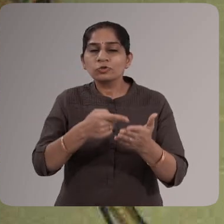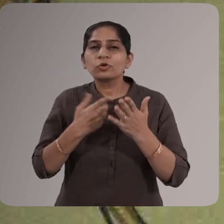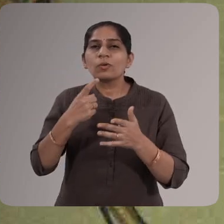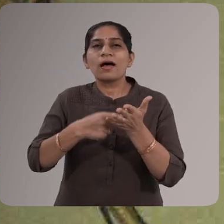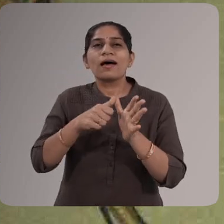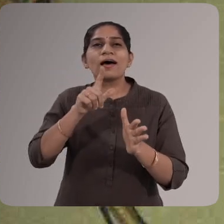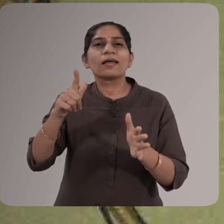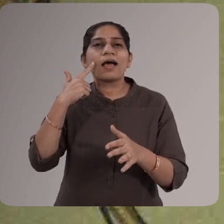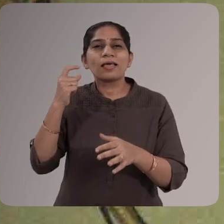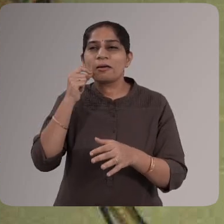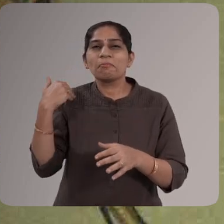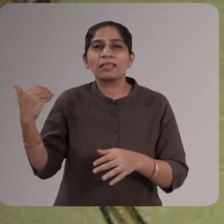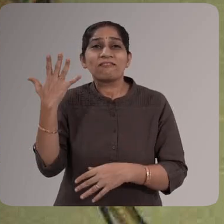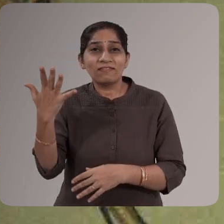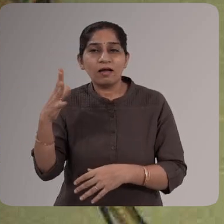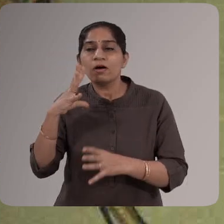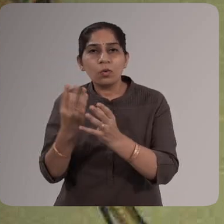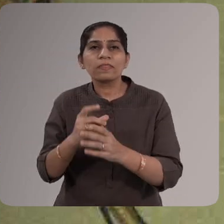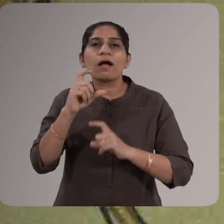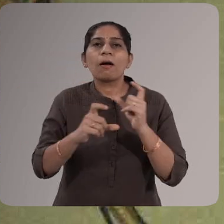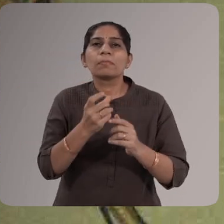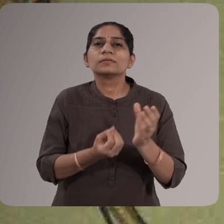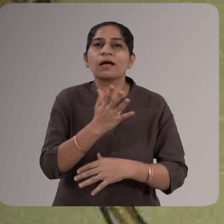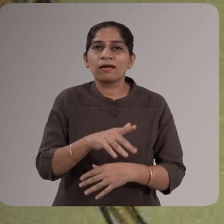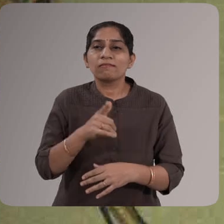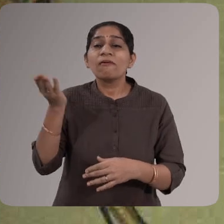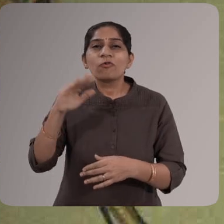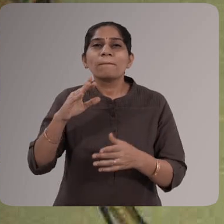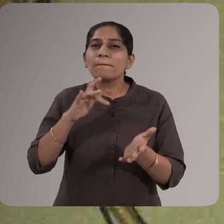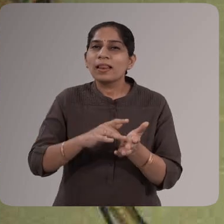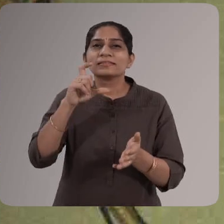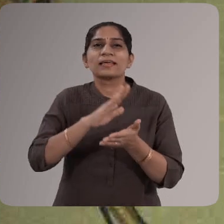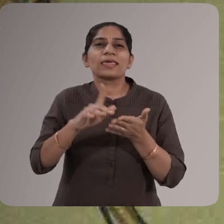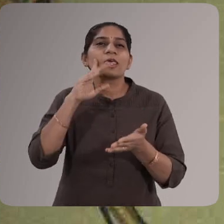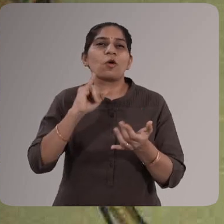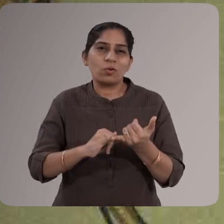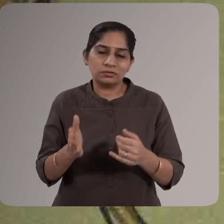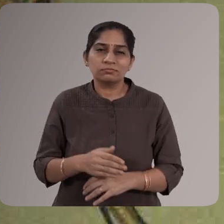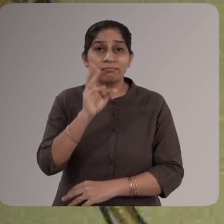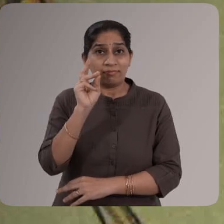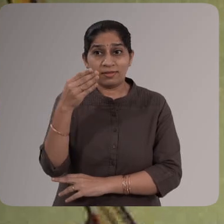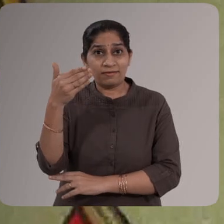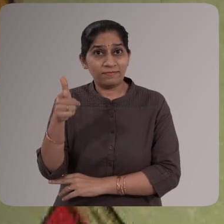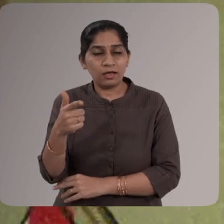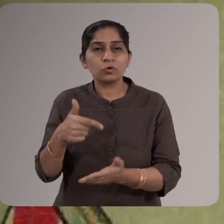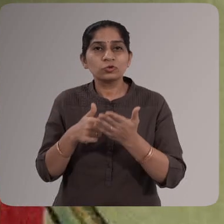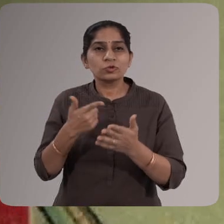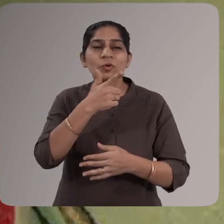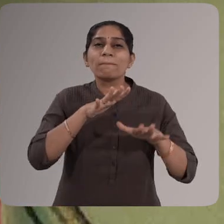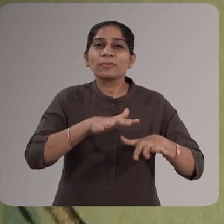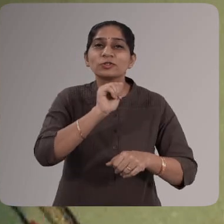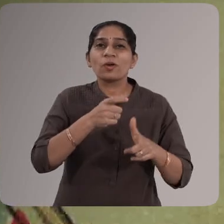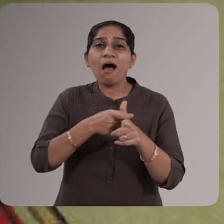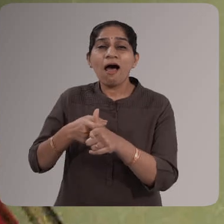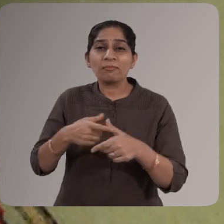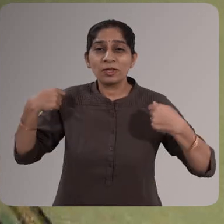Raleigh brothers, a company founded by 5 Greek brothers hailing from Chios. And the third flag depicts the